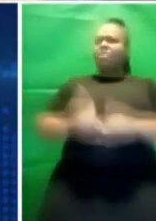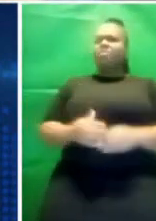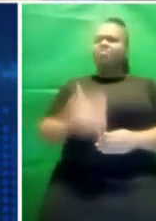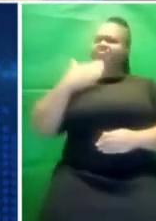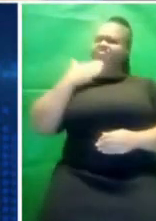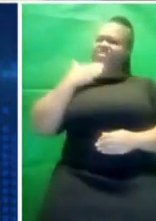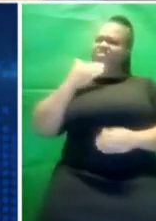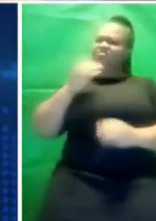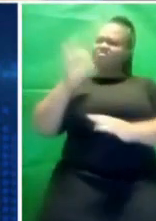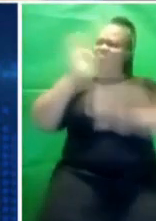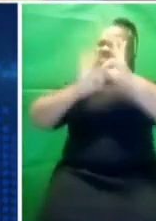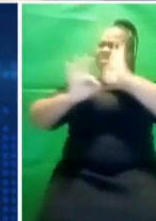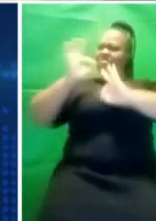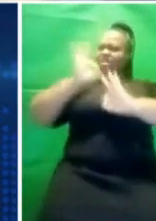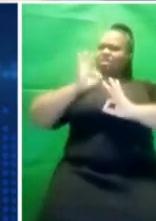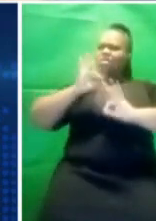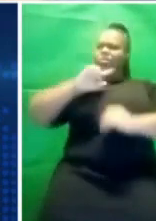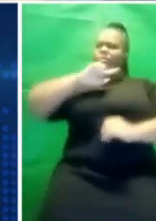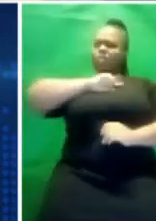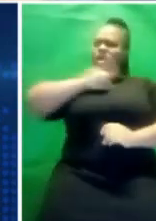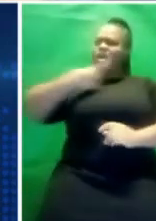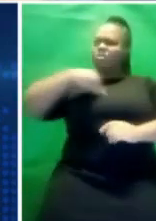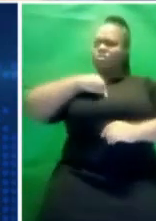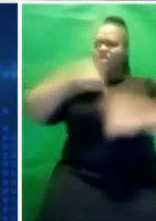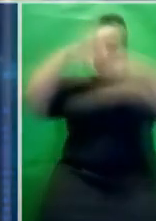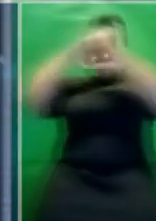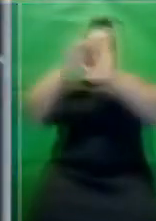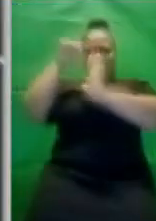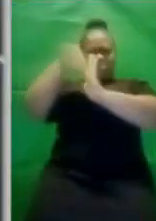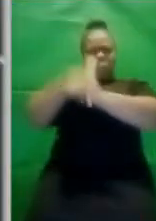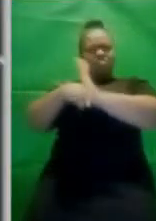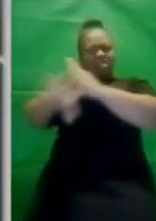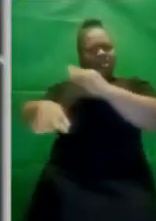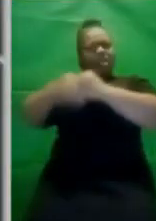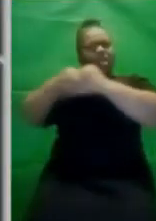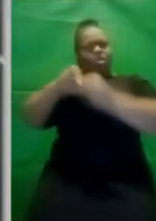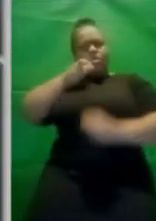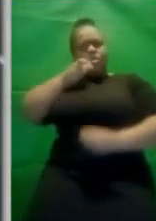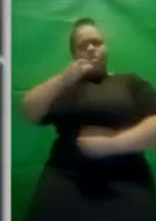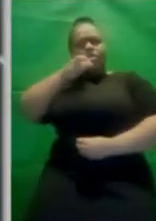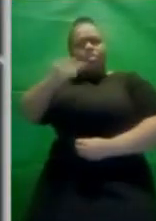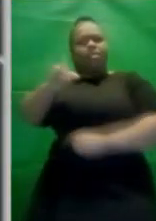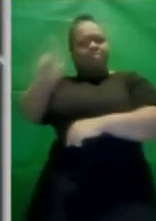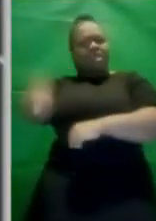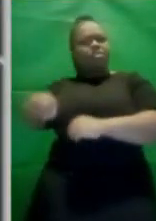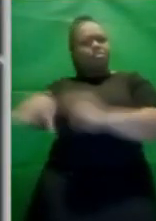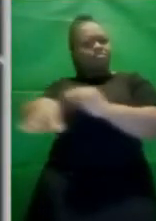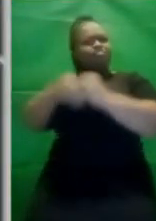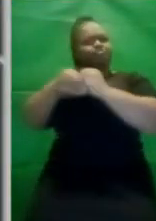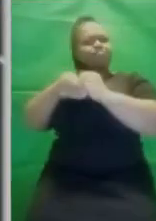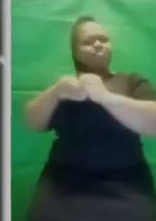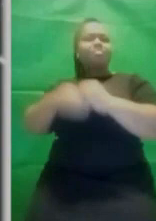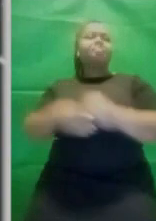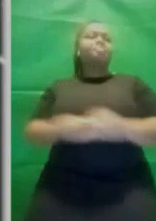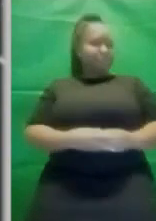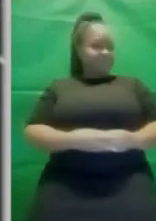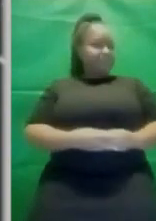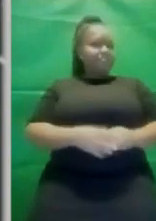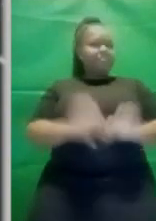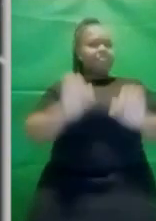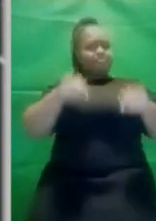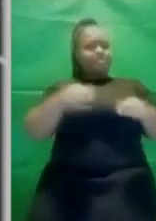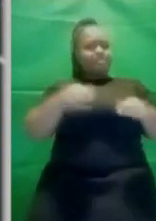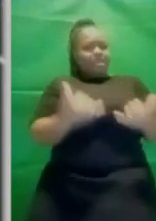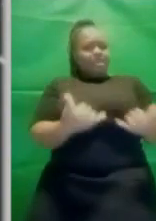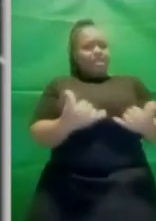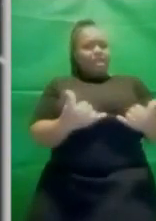attention. All right, I think importantly that we are now giving absolute official